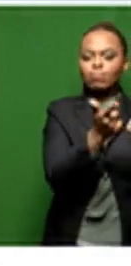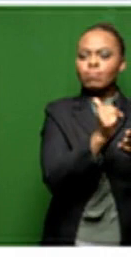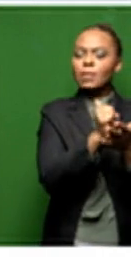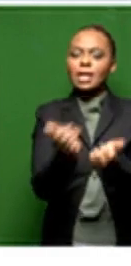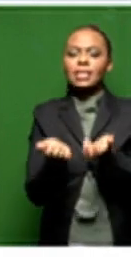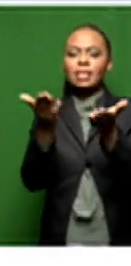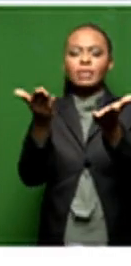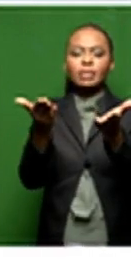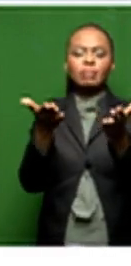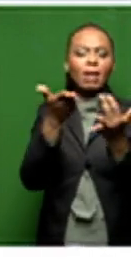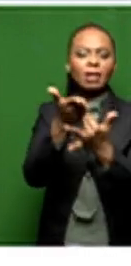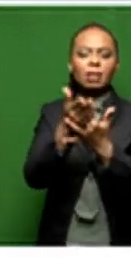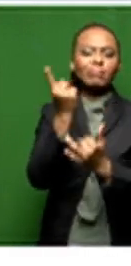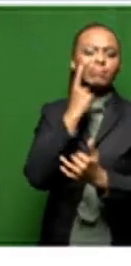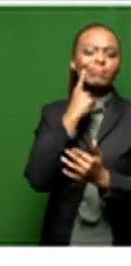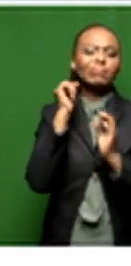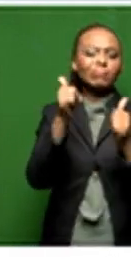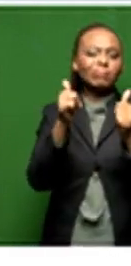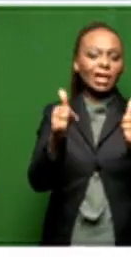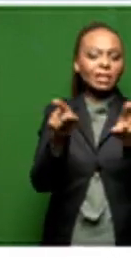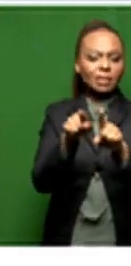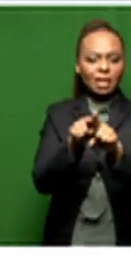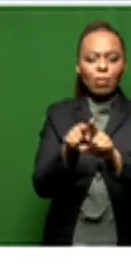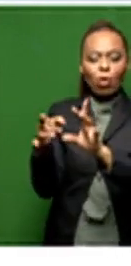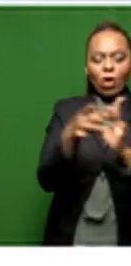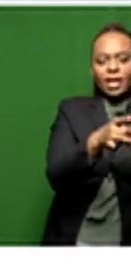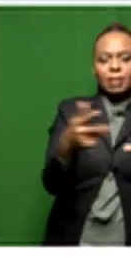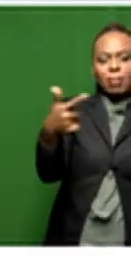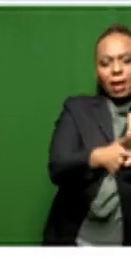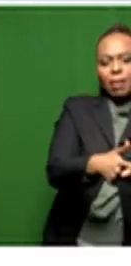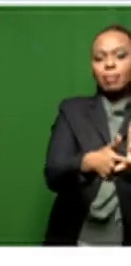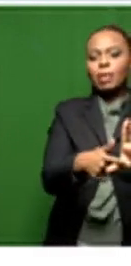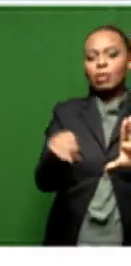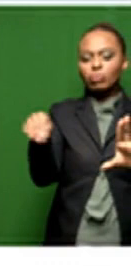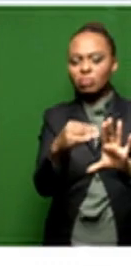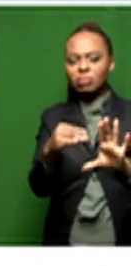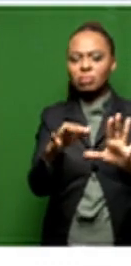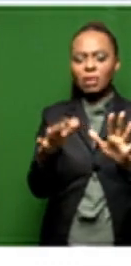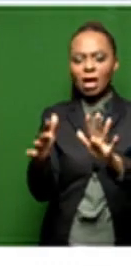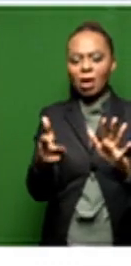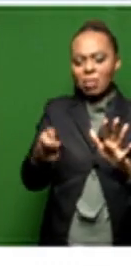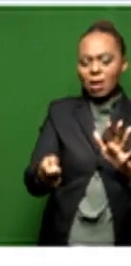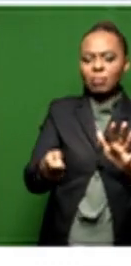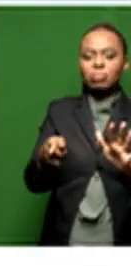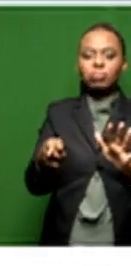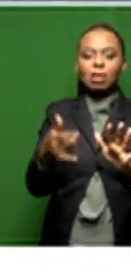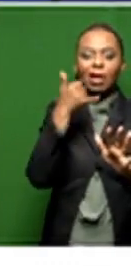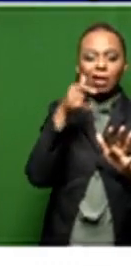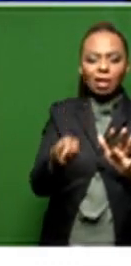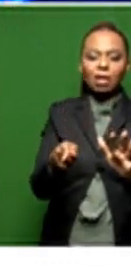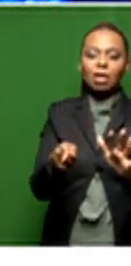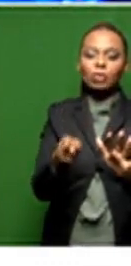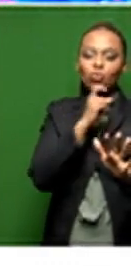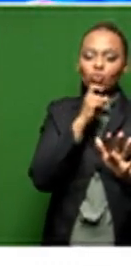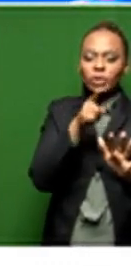authentication of the vehicle and connect to the pump in an completely offline mode. And how has this innovation been